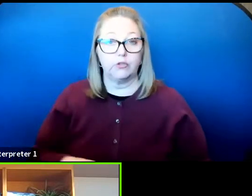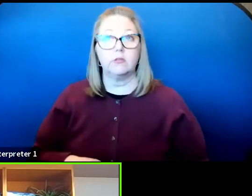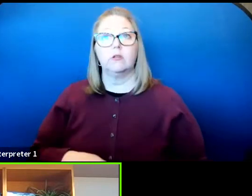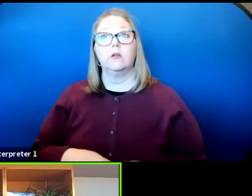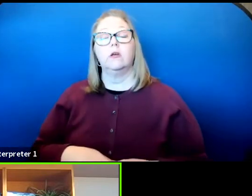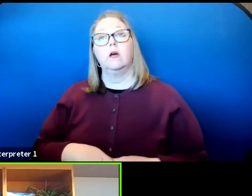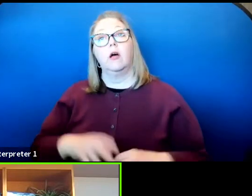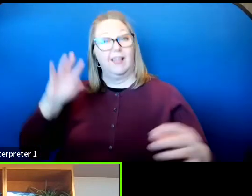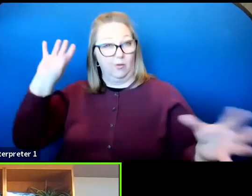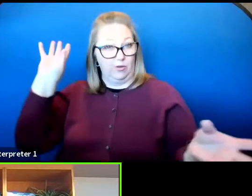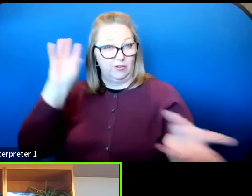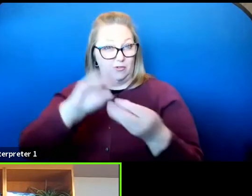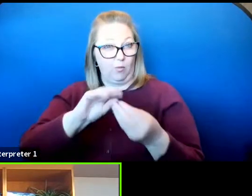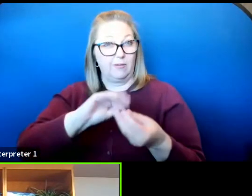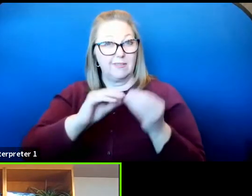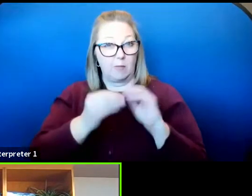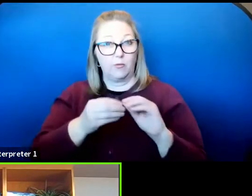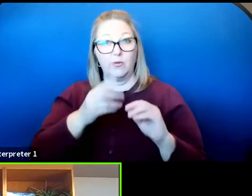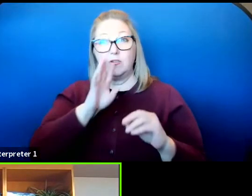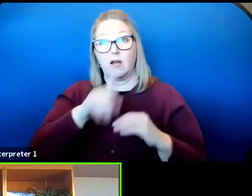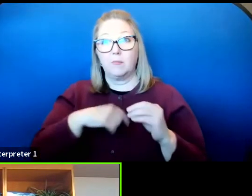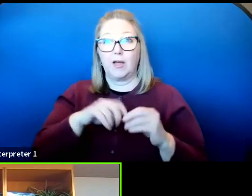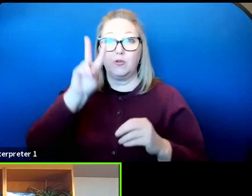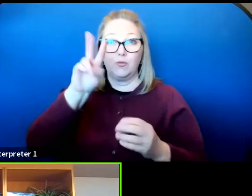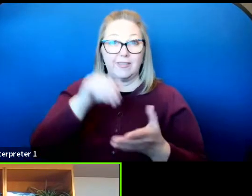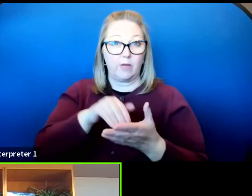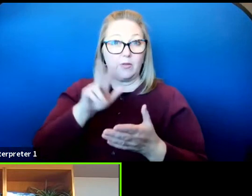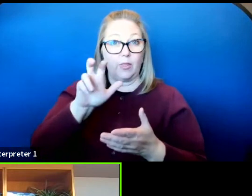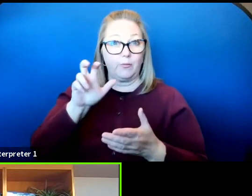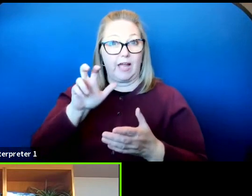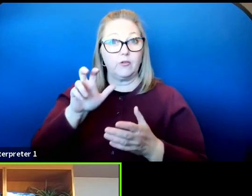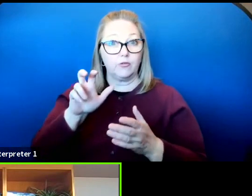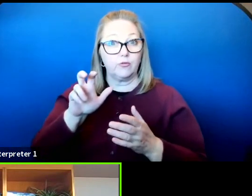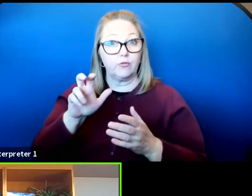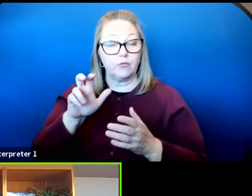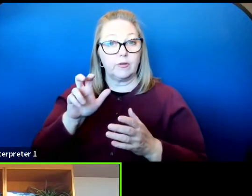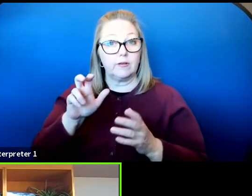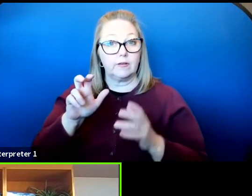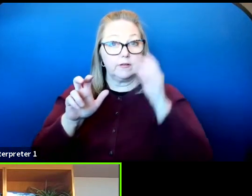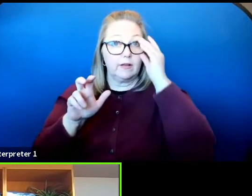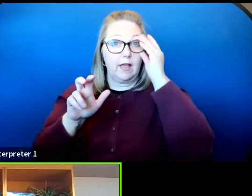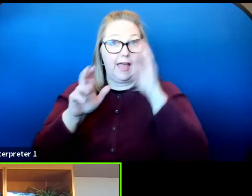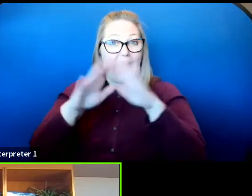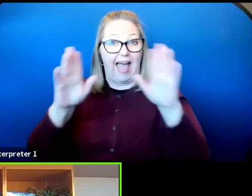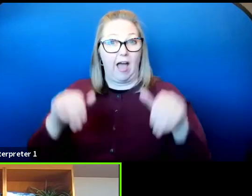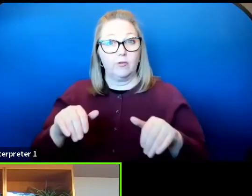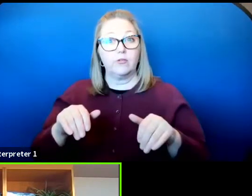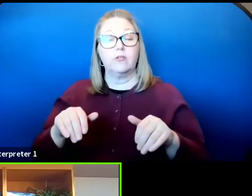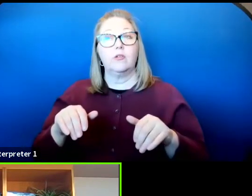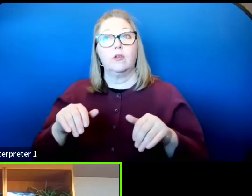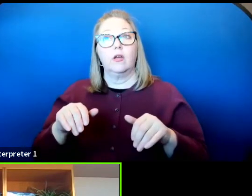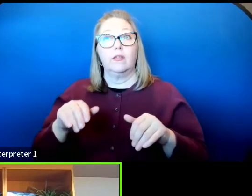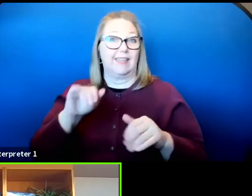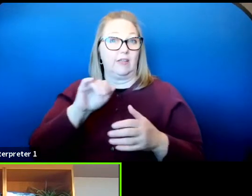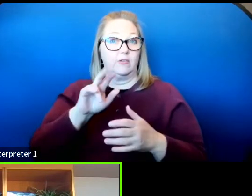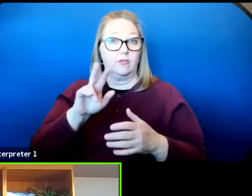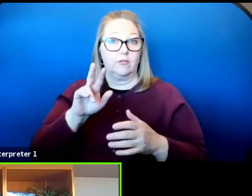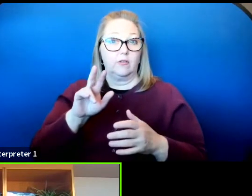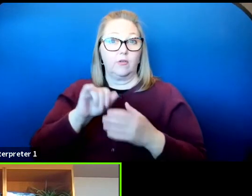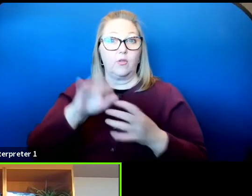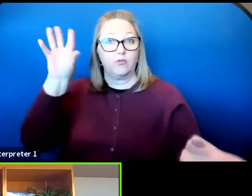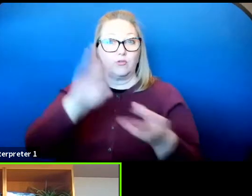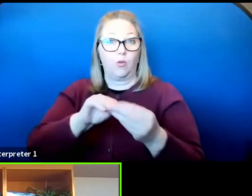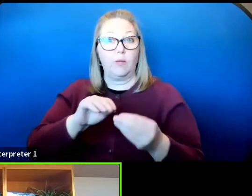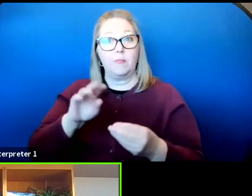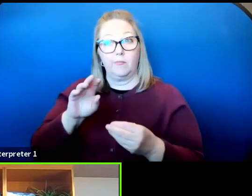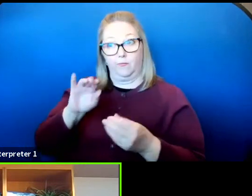that. When you talk about 23,000, the issue of total households we'll be able to serve is about 40,000. So there's plenty